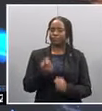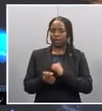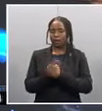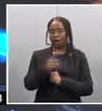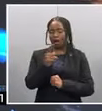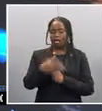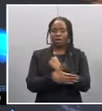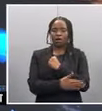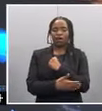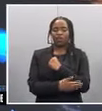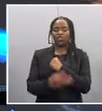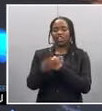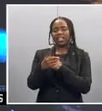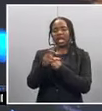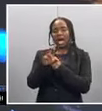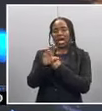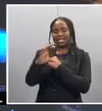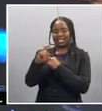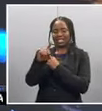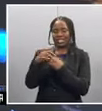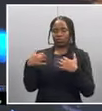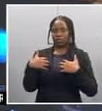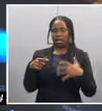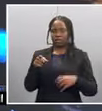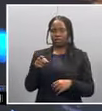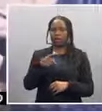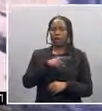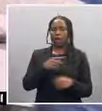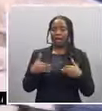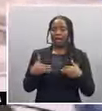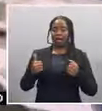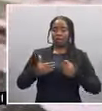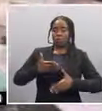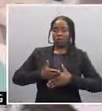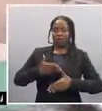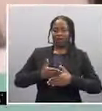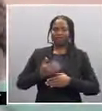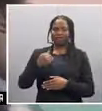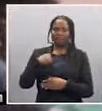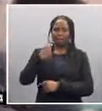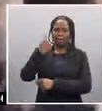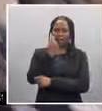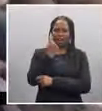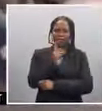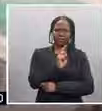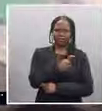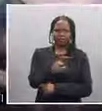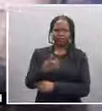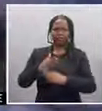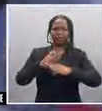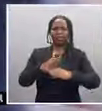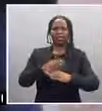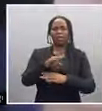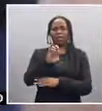further afield, and we start in the Democratic Republic of Congo, where health workers are rolling out vaccines in rural areas to battle the